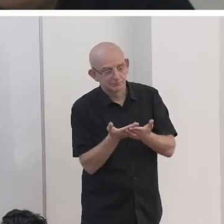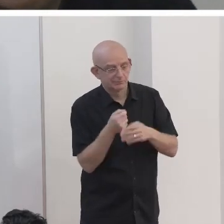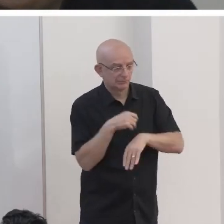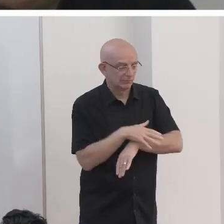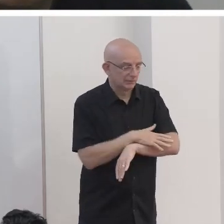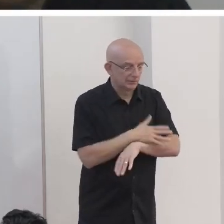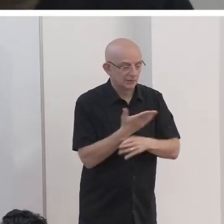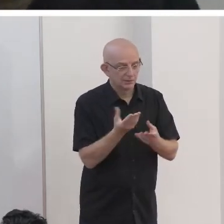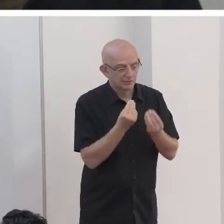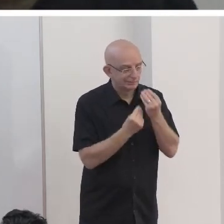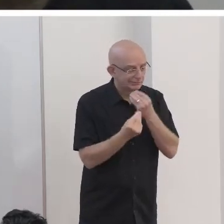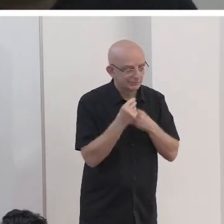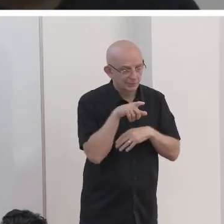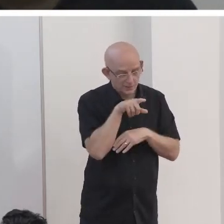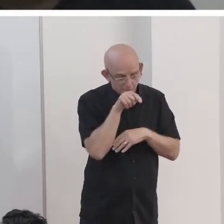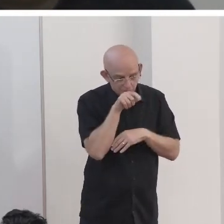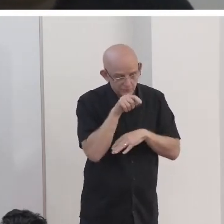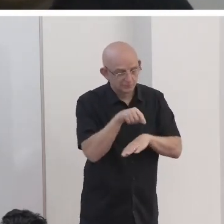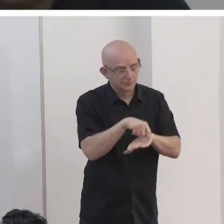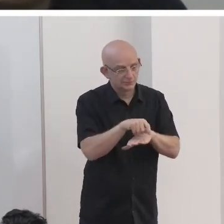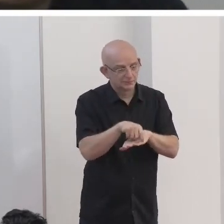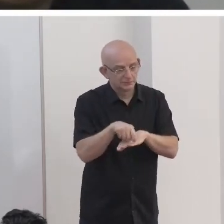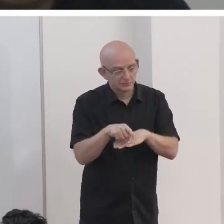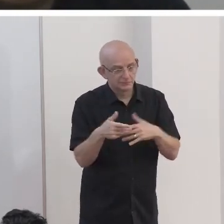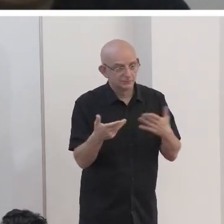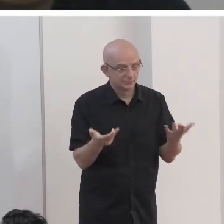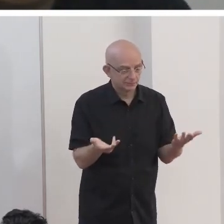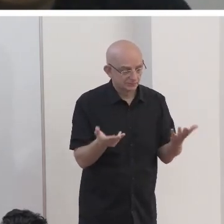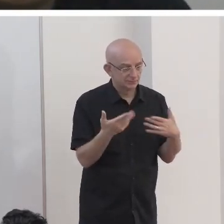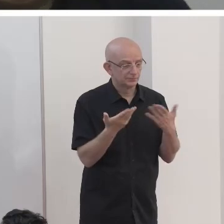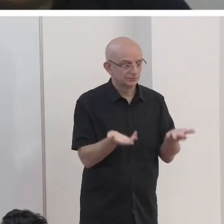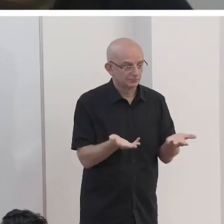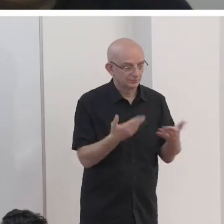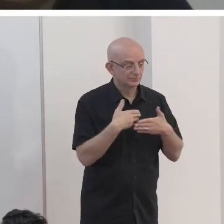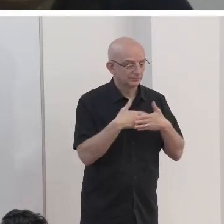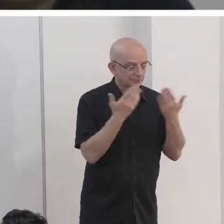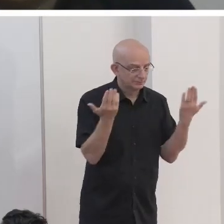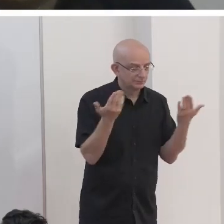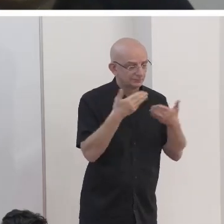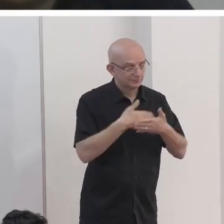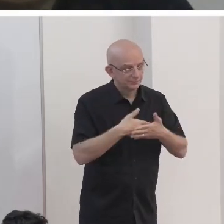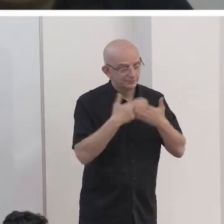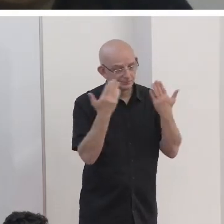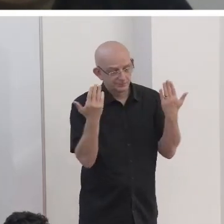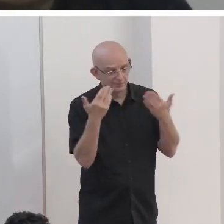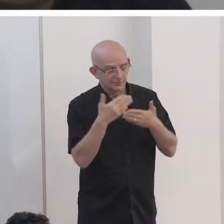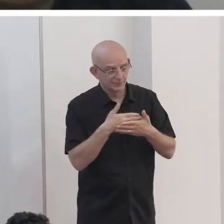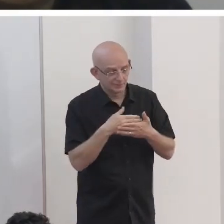And every day she was getting raped by people in front of police